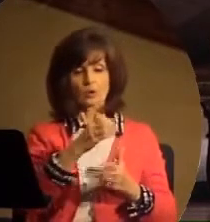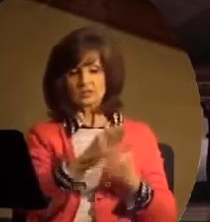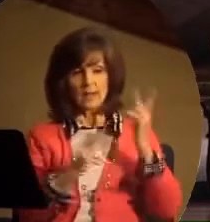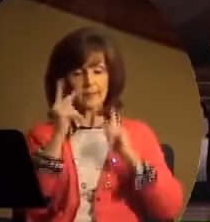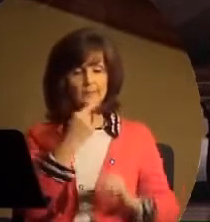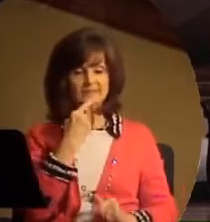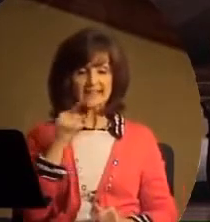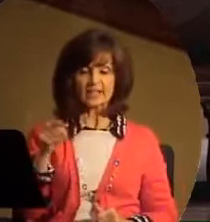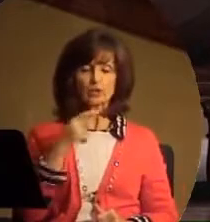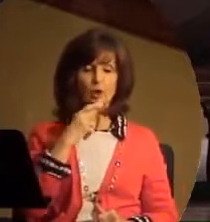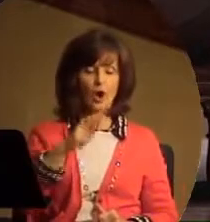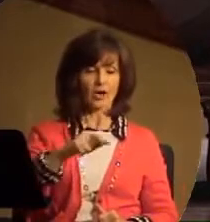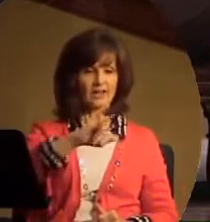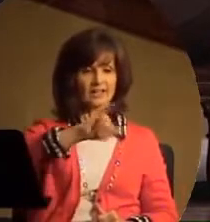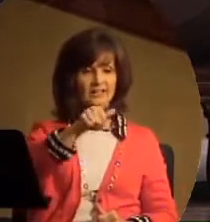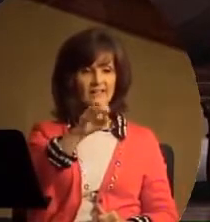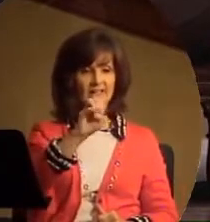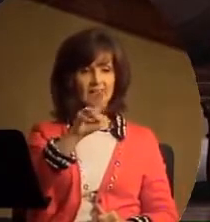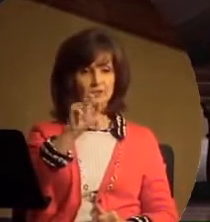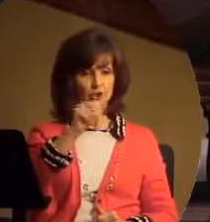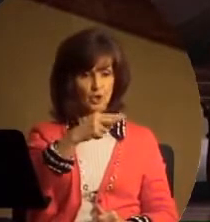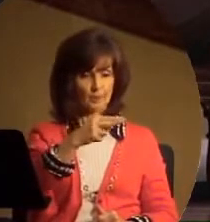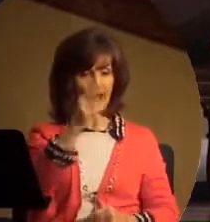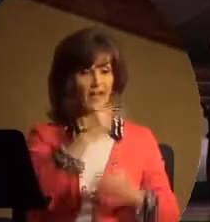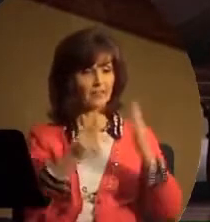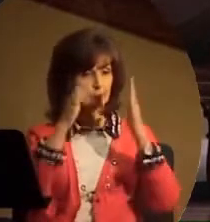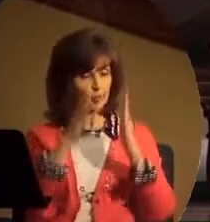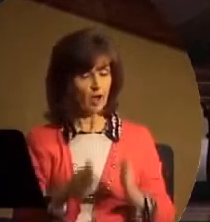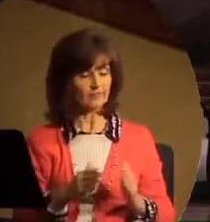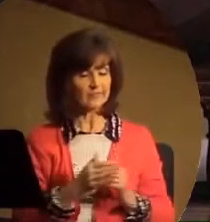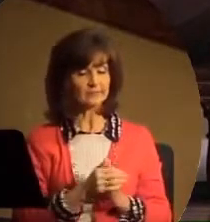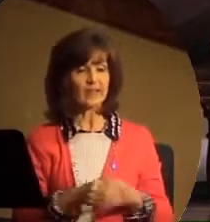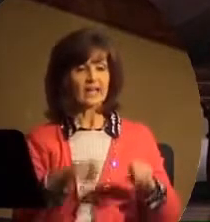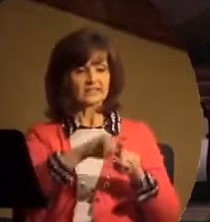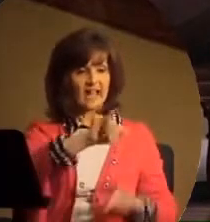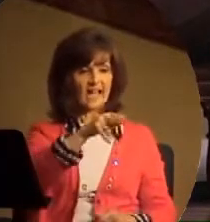was like John the Baptist because he had power. I think he was like Elijah